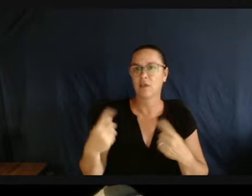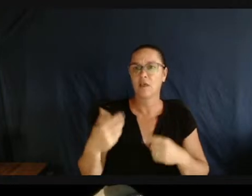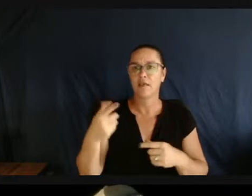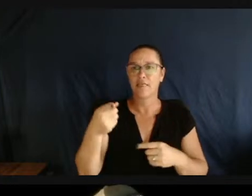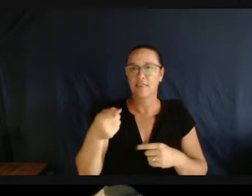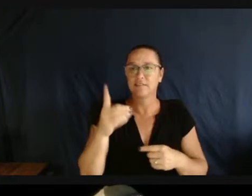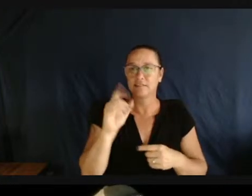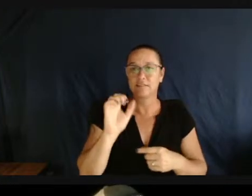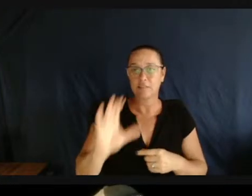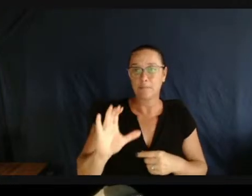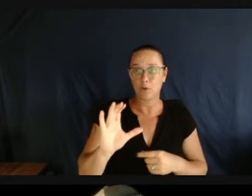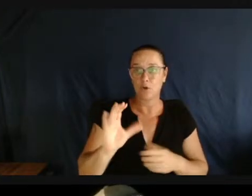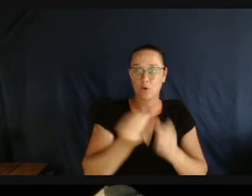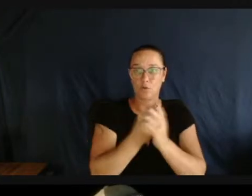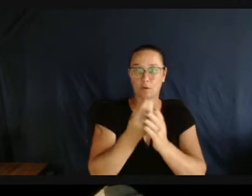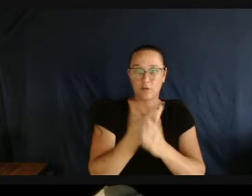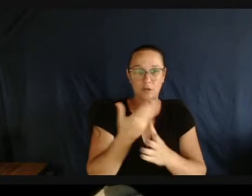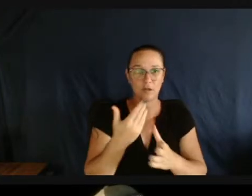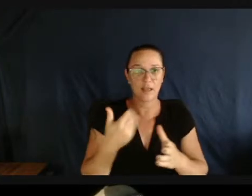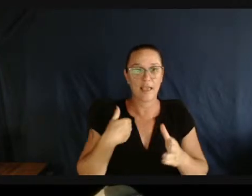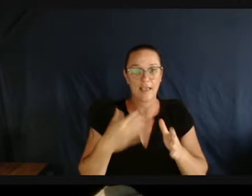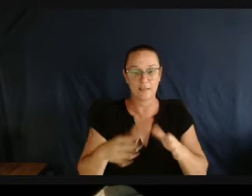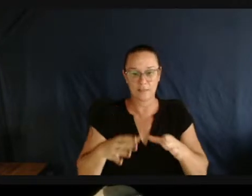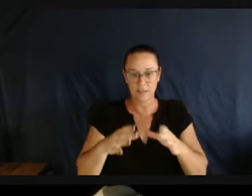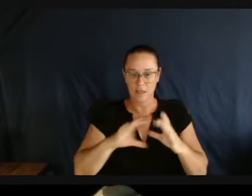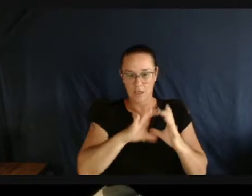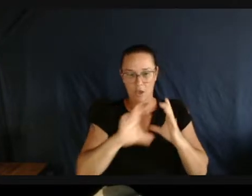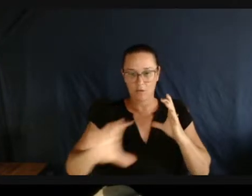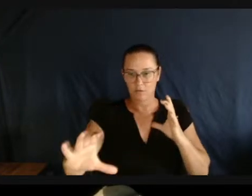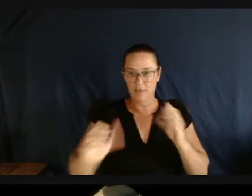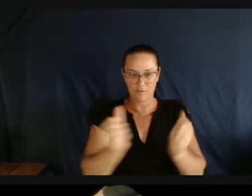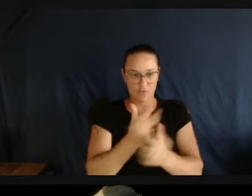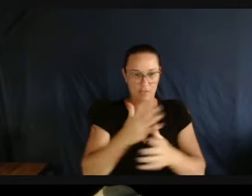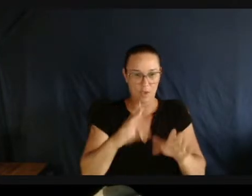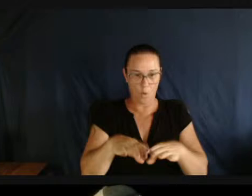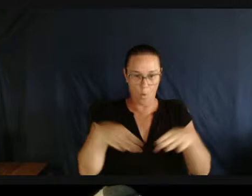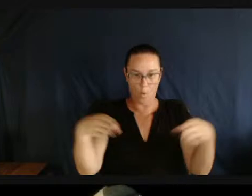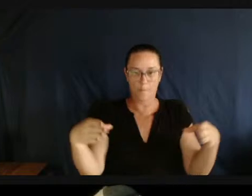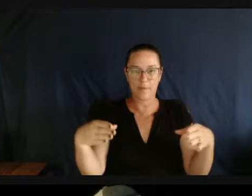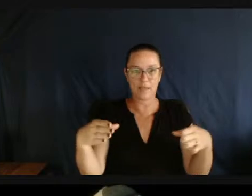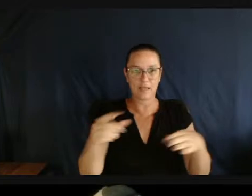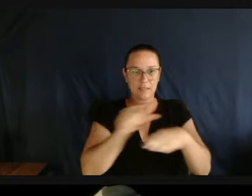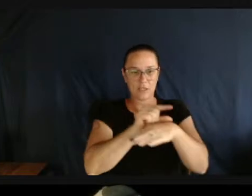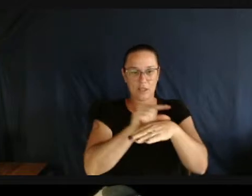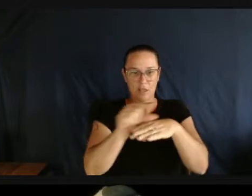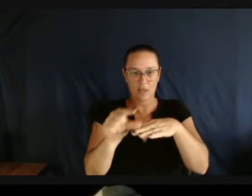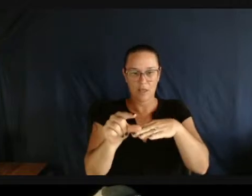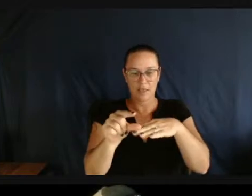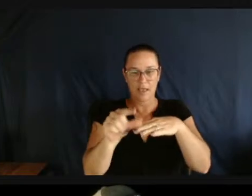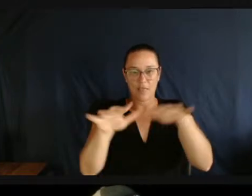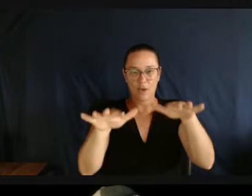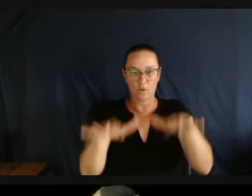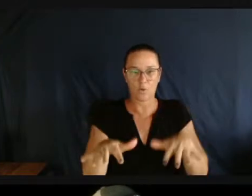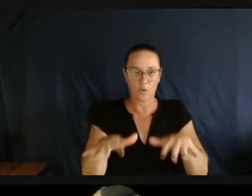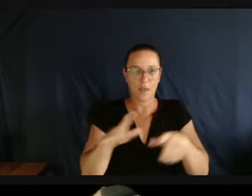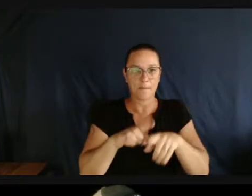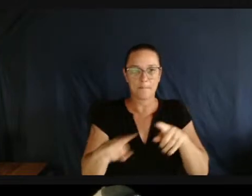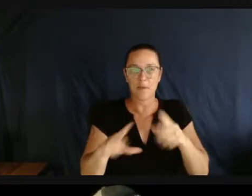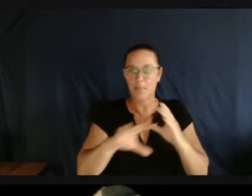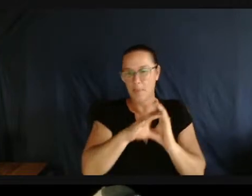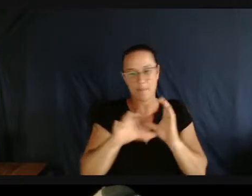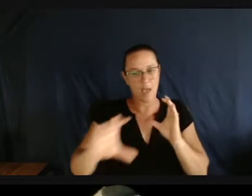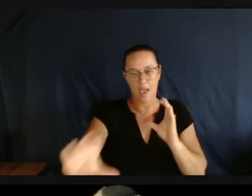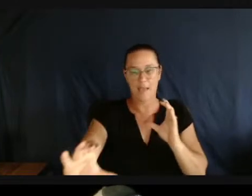there's really an open system. The vent is basically open. It crusts over and it slumps down on itself there, but that pipeline seems like it's